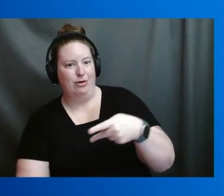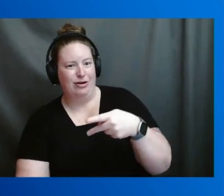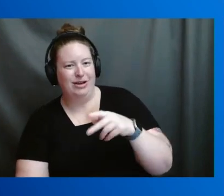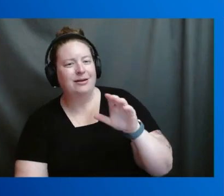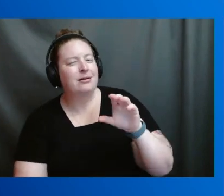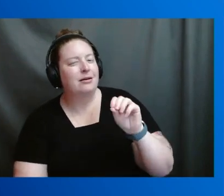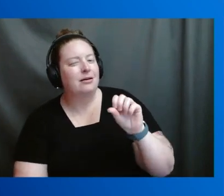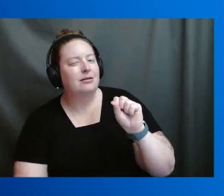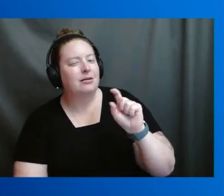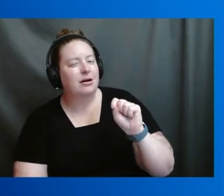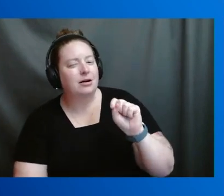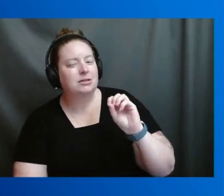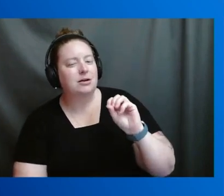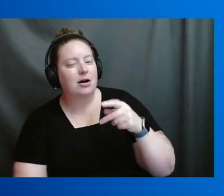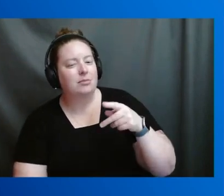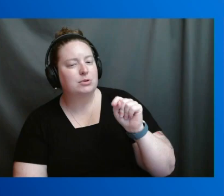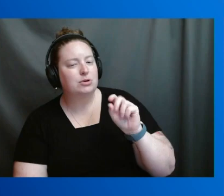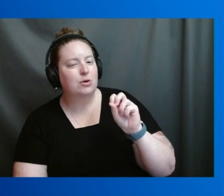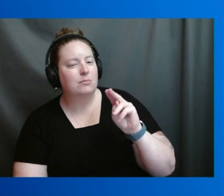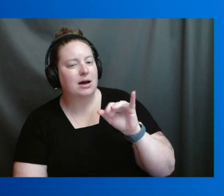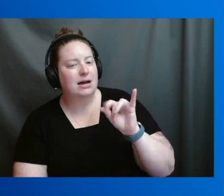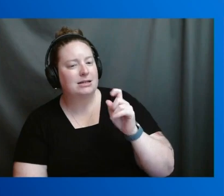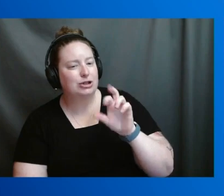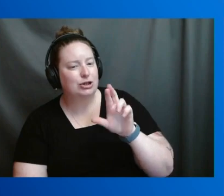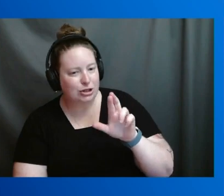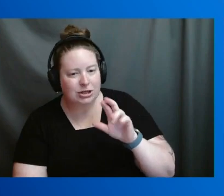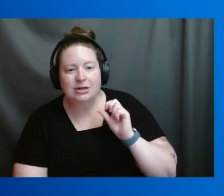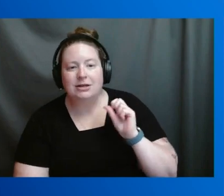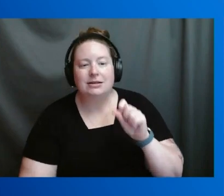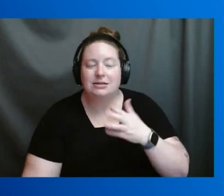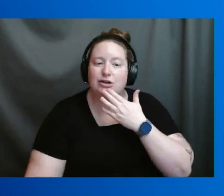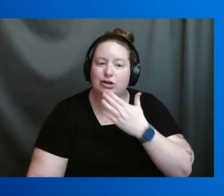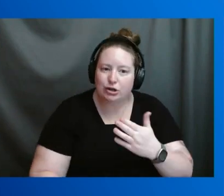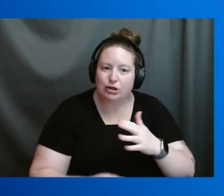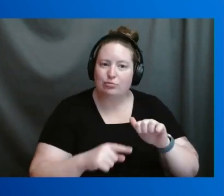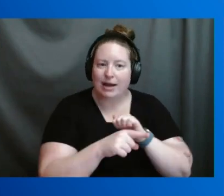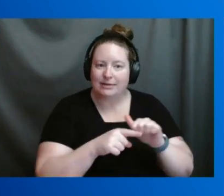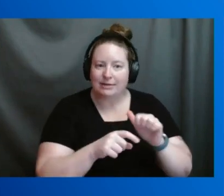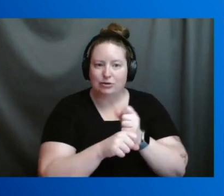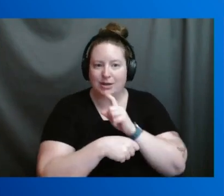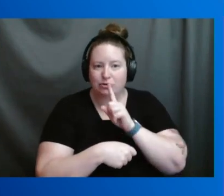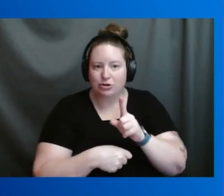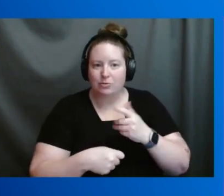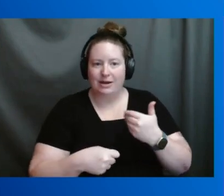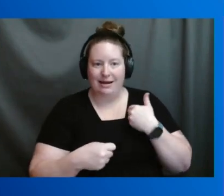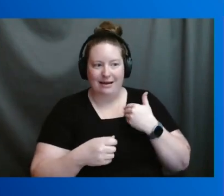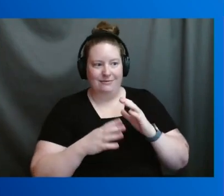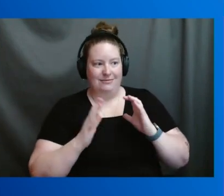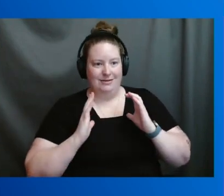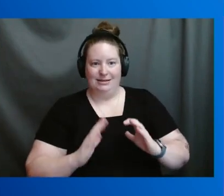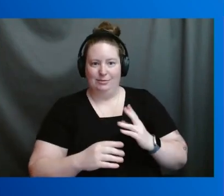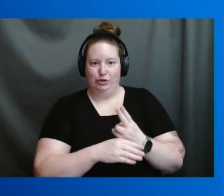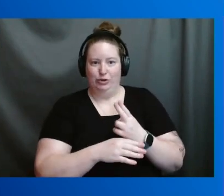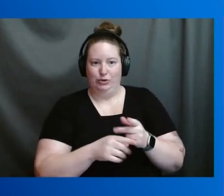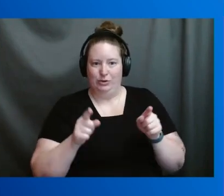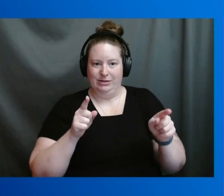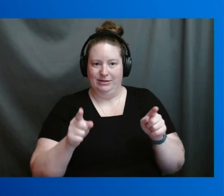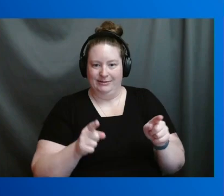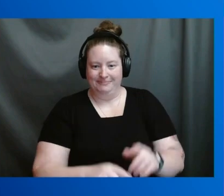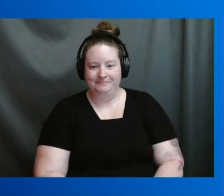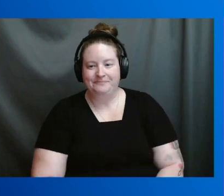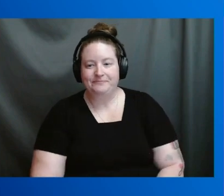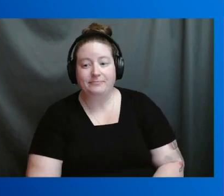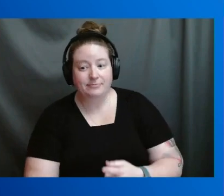so, and it's a good practice to make sure that we keep helping customers to use them. So one of the things that most drew me to serverless when I